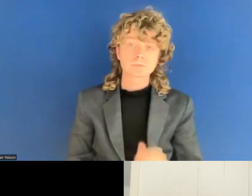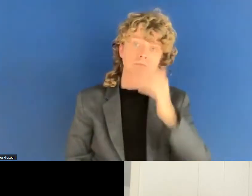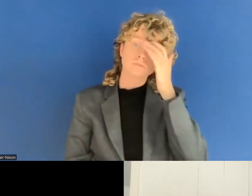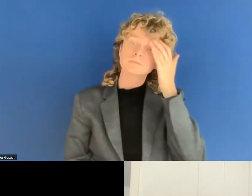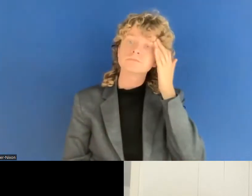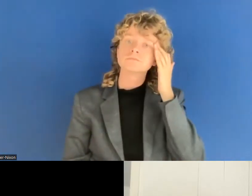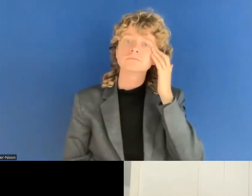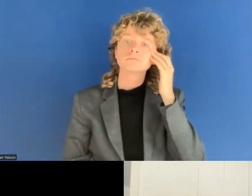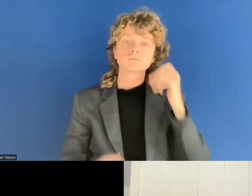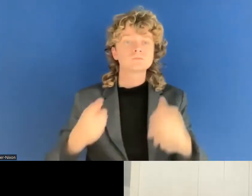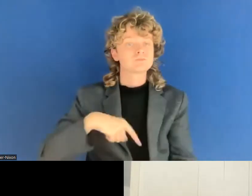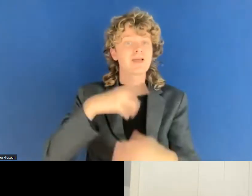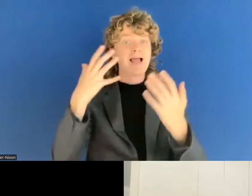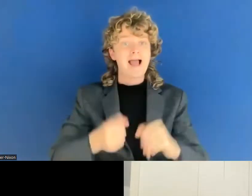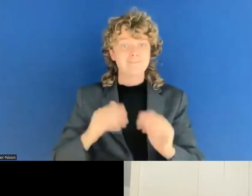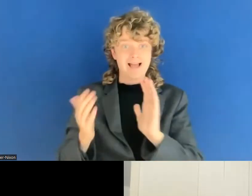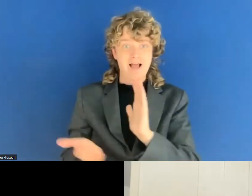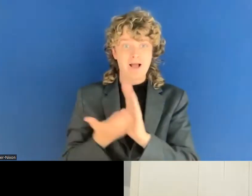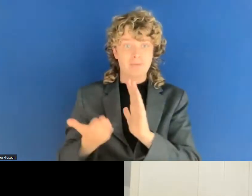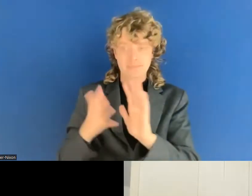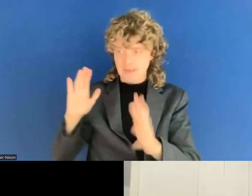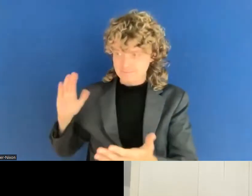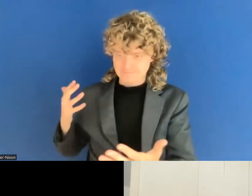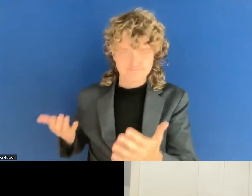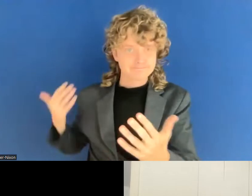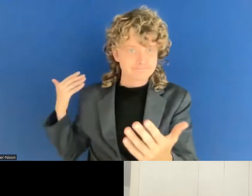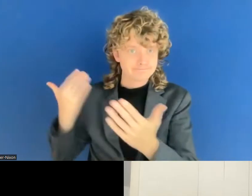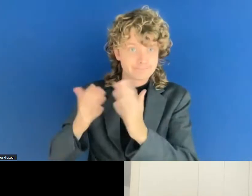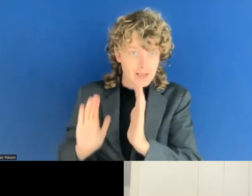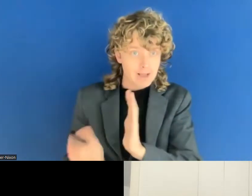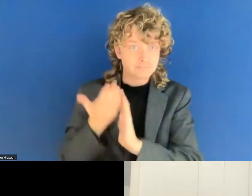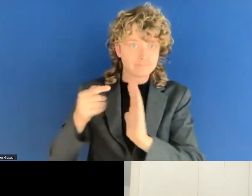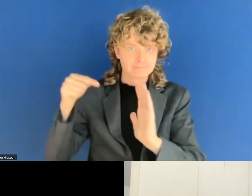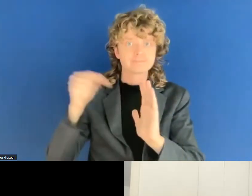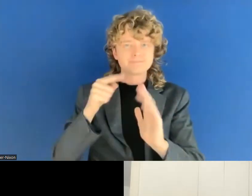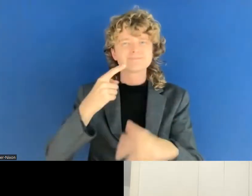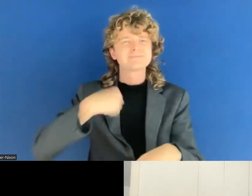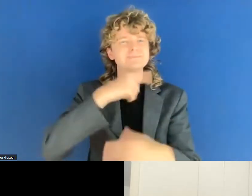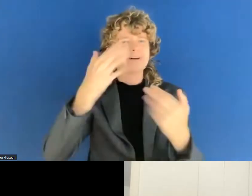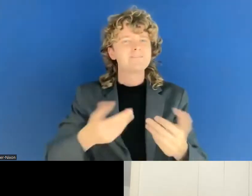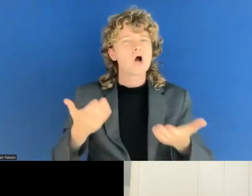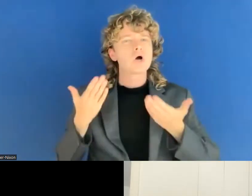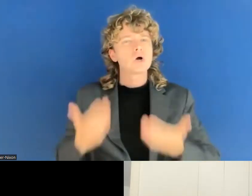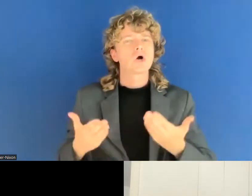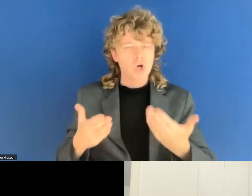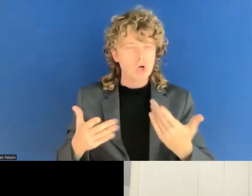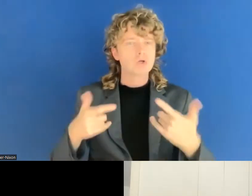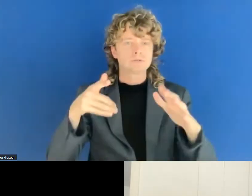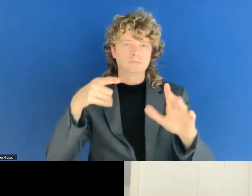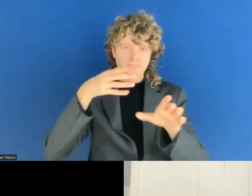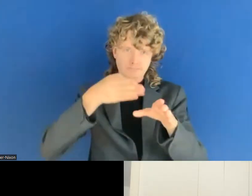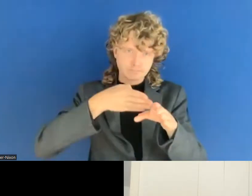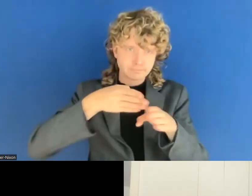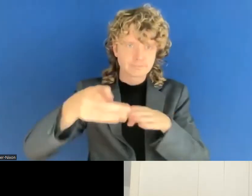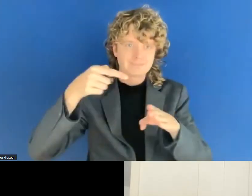an update of these real-time text requirements in the current version of the standard. So when we